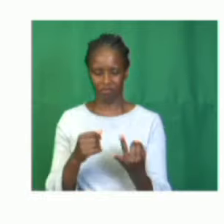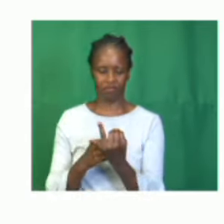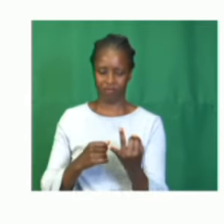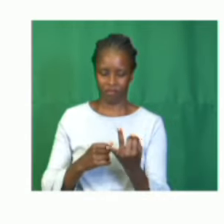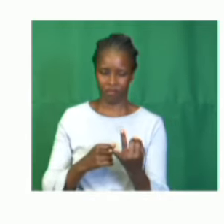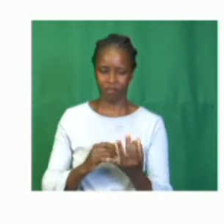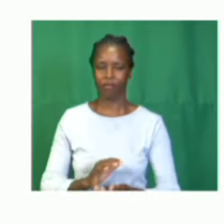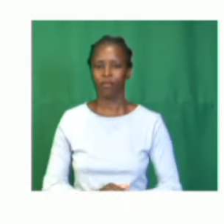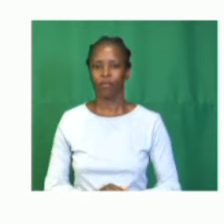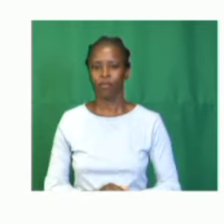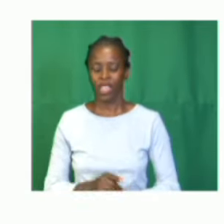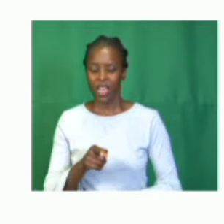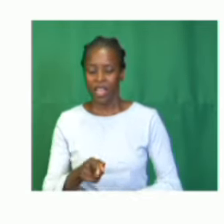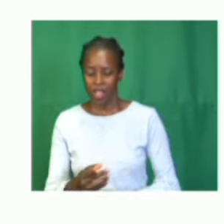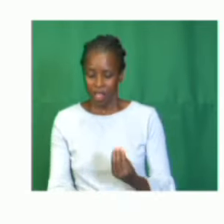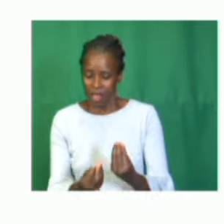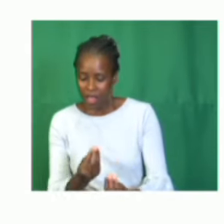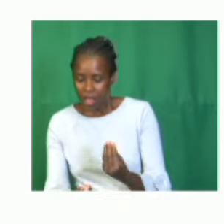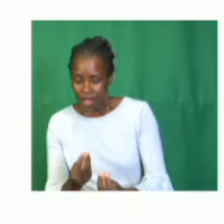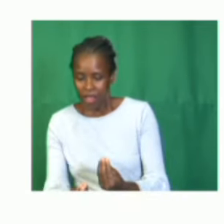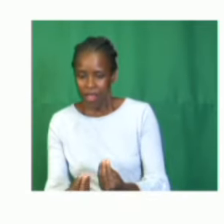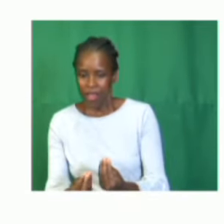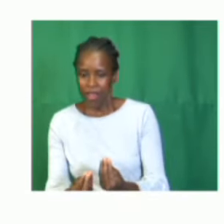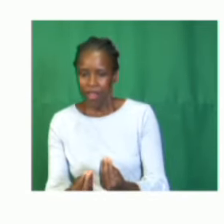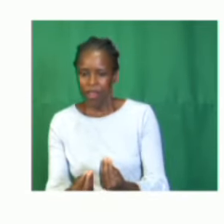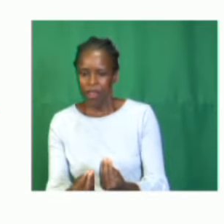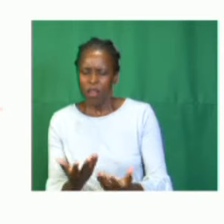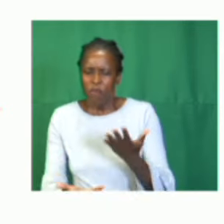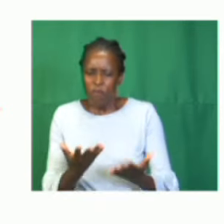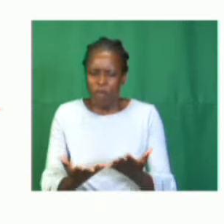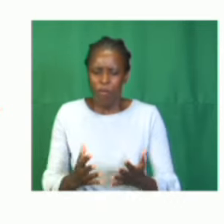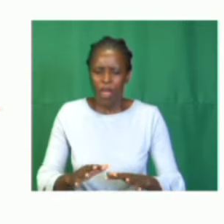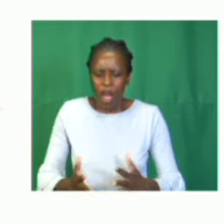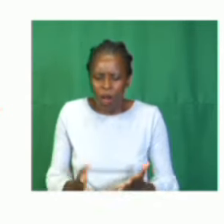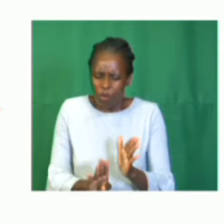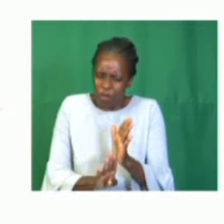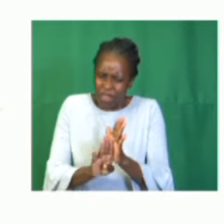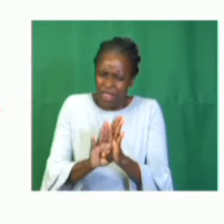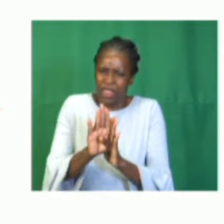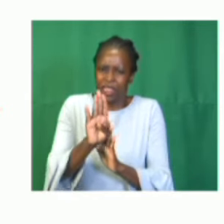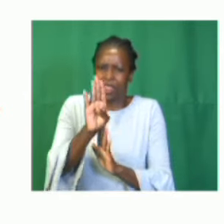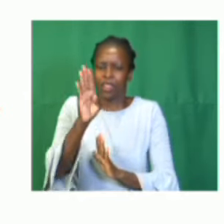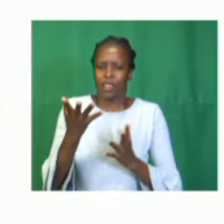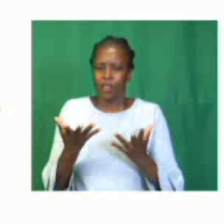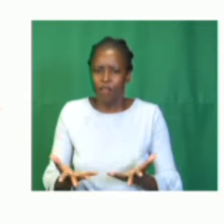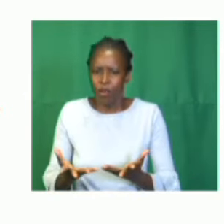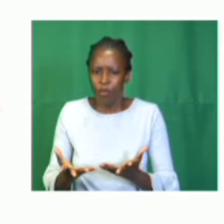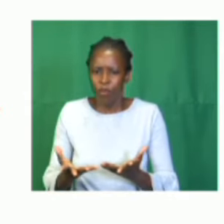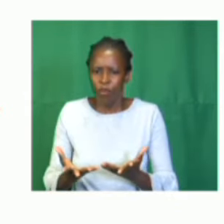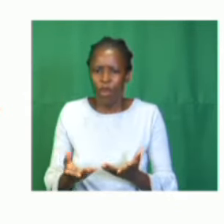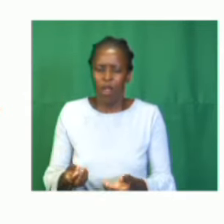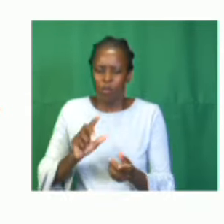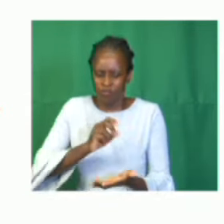skills whereby the learner is expected to actually find themselves having developed, that is producing